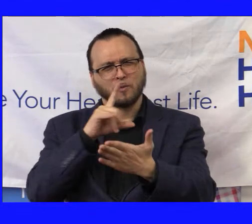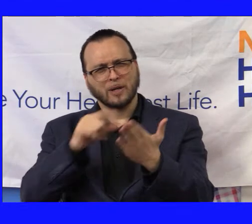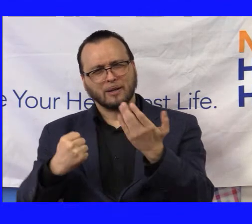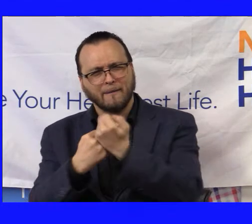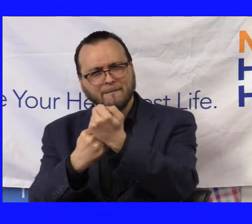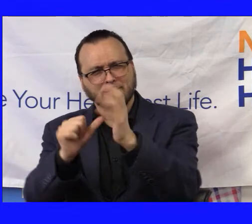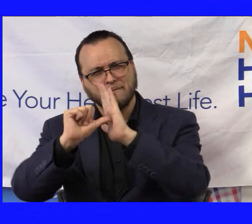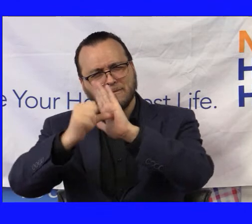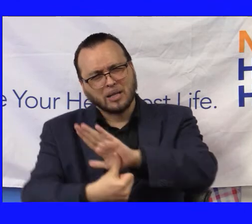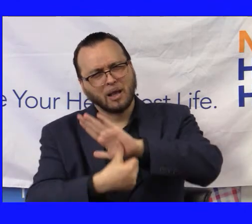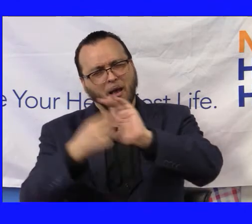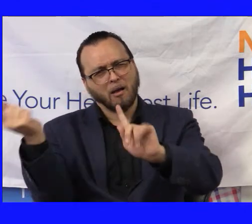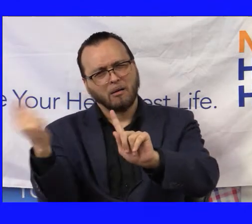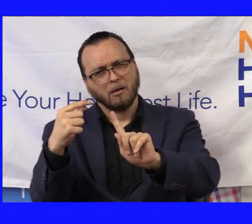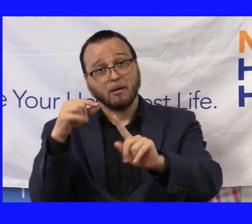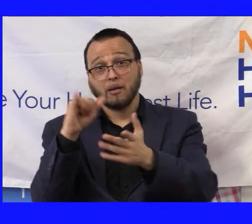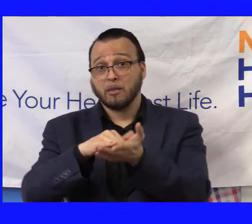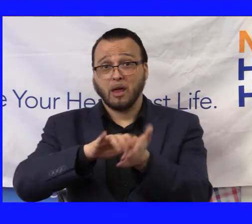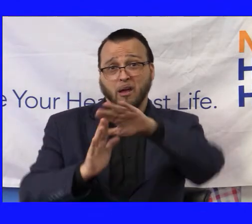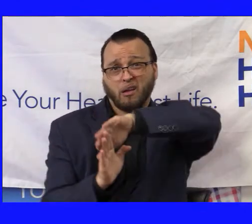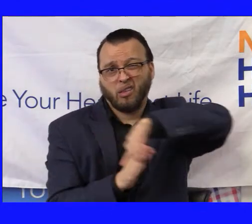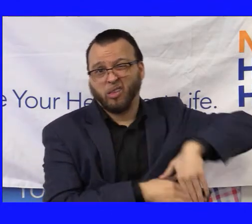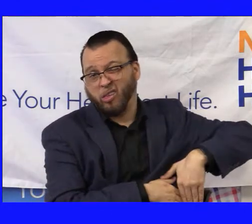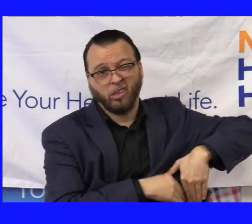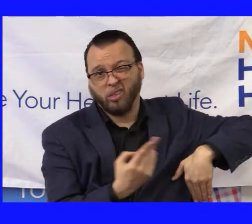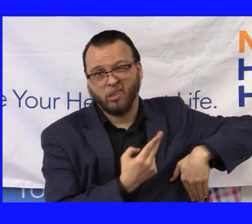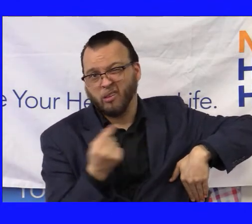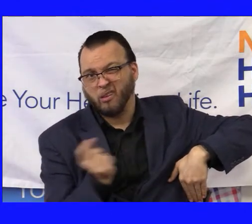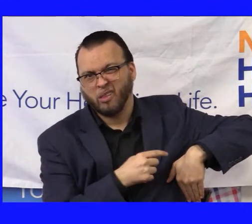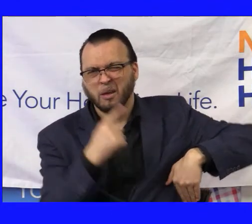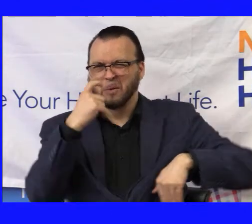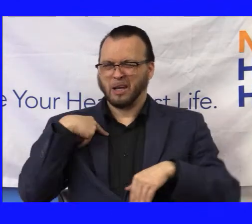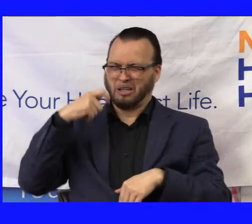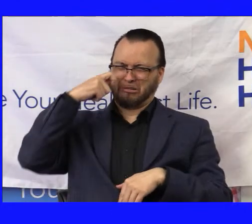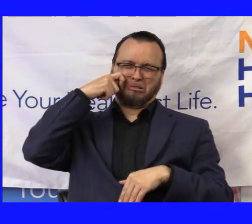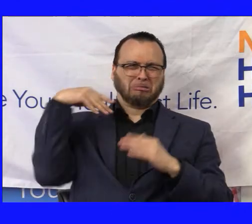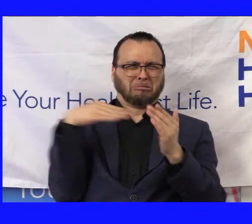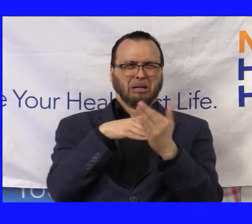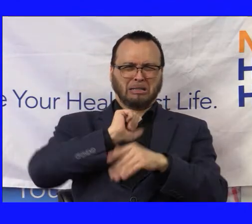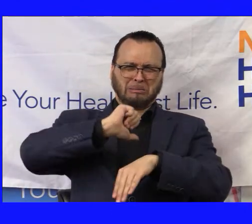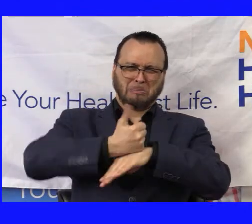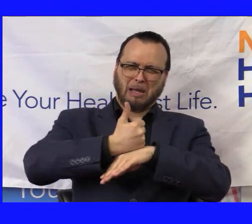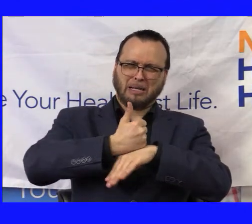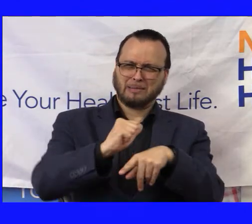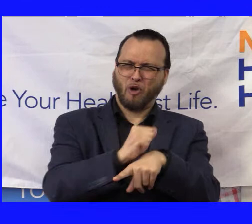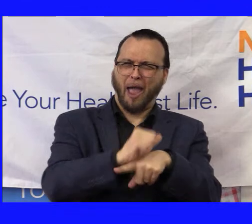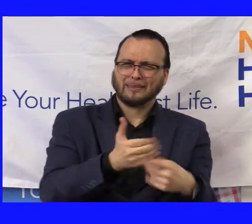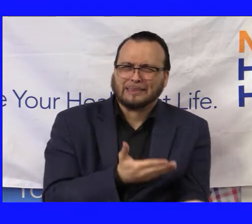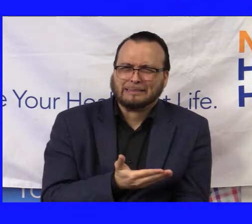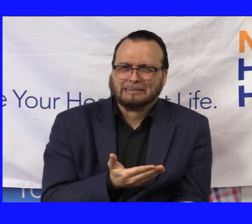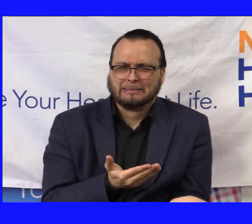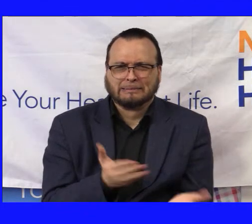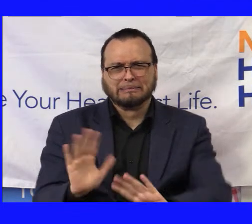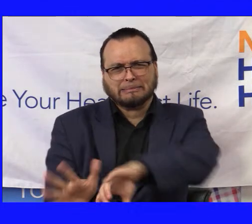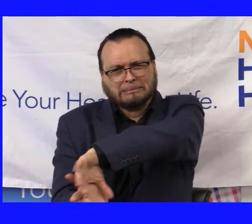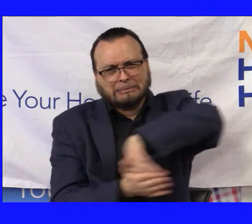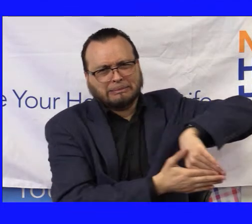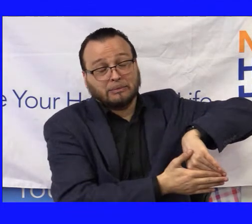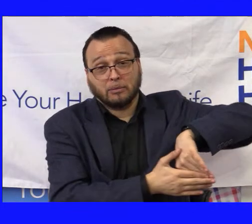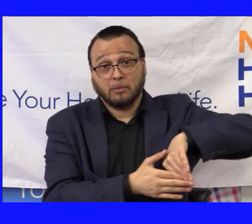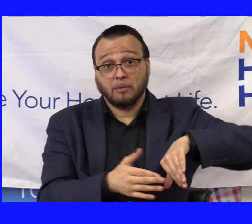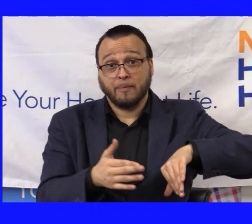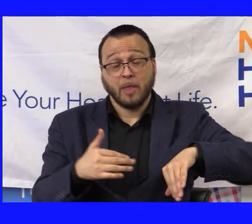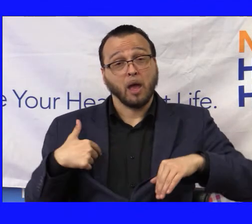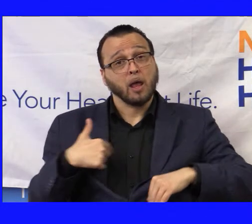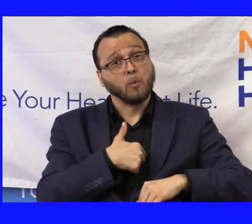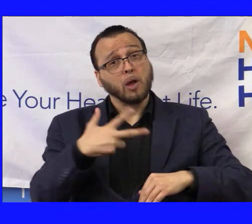the deferral of such a use of such a unfortunately race-based or racist practice. And so we wanted to take a deeper